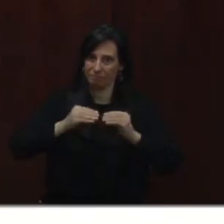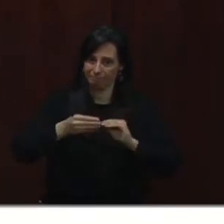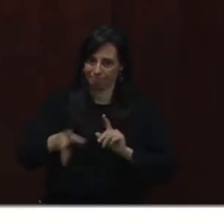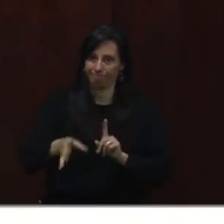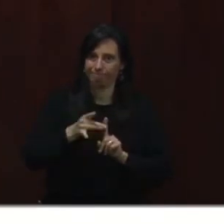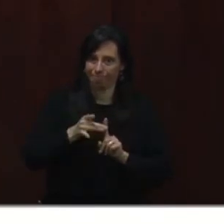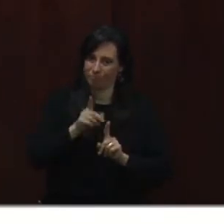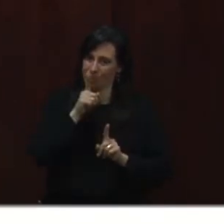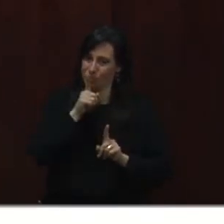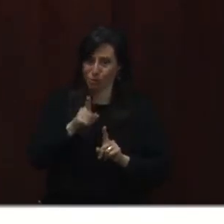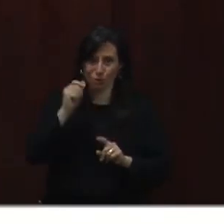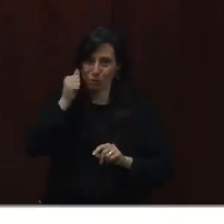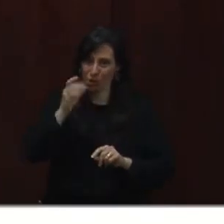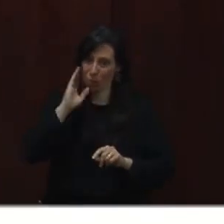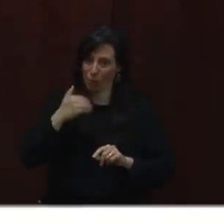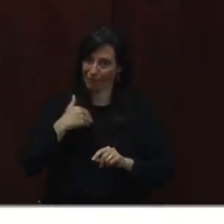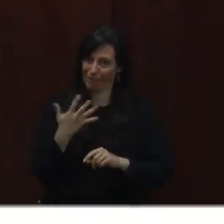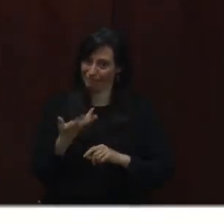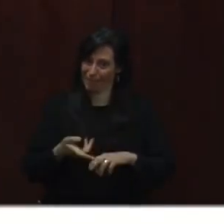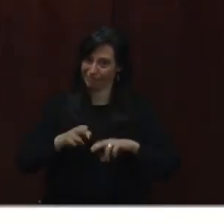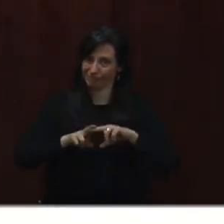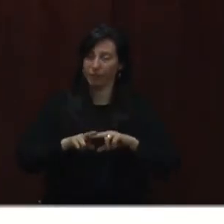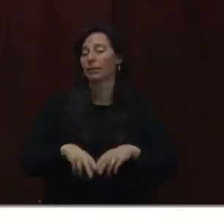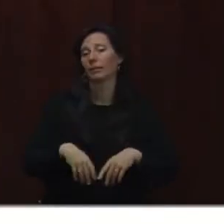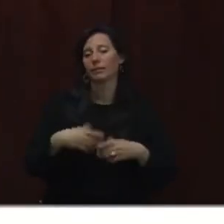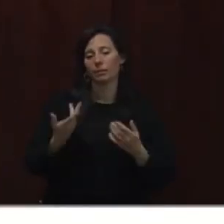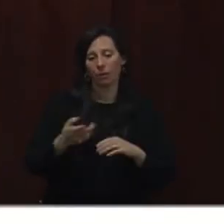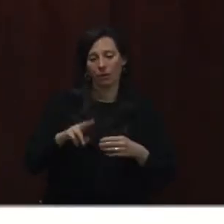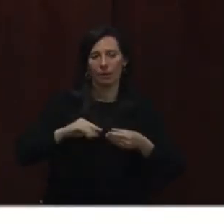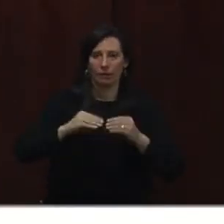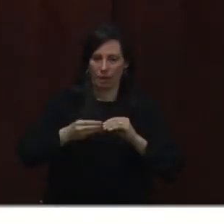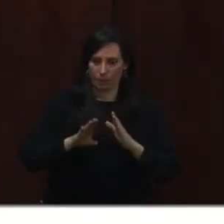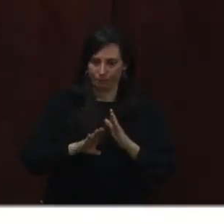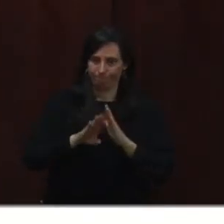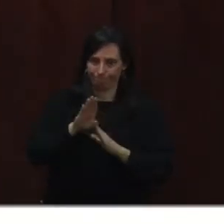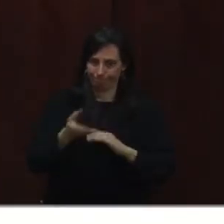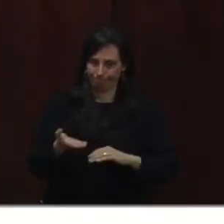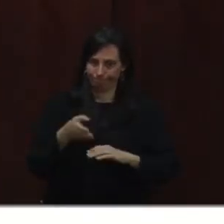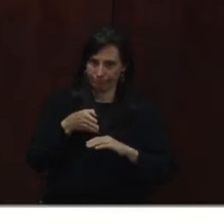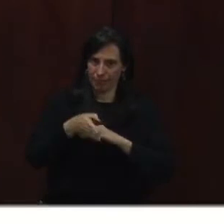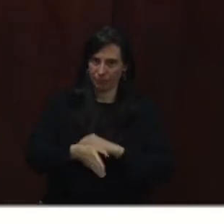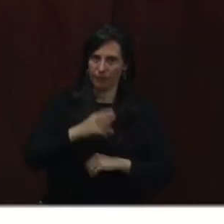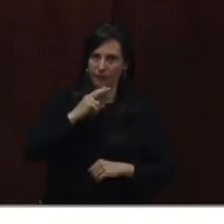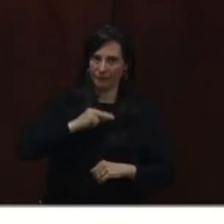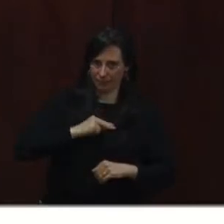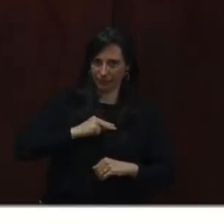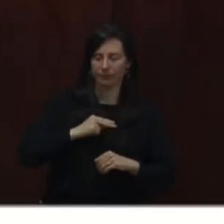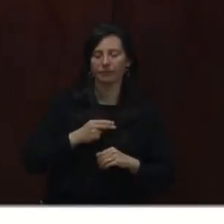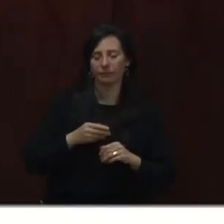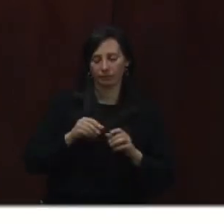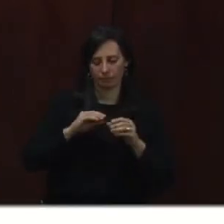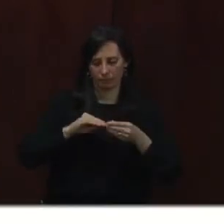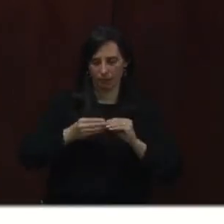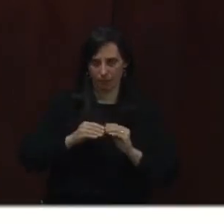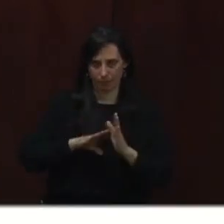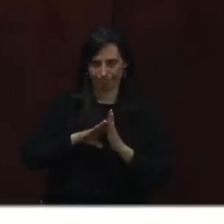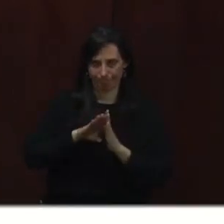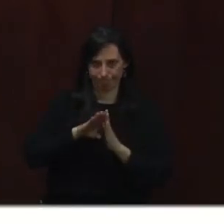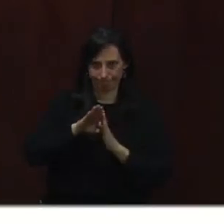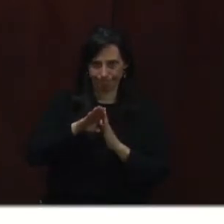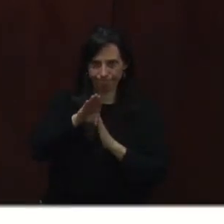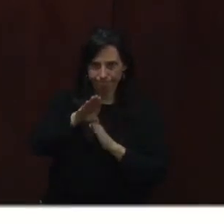we saw a large increase post-Thanksgiving and continue to see those cases climb